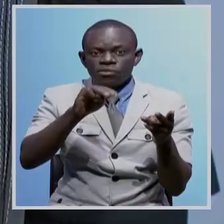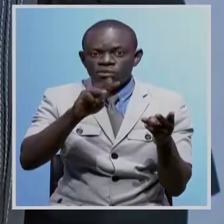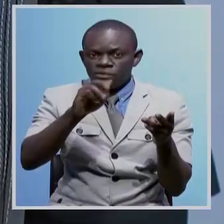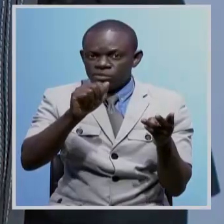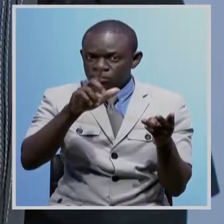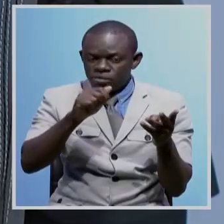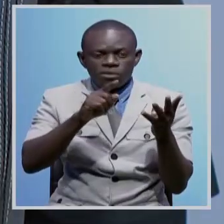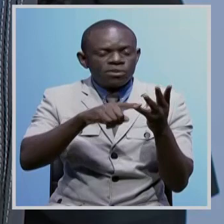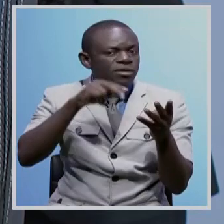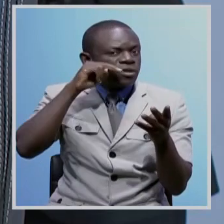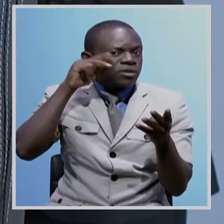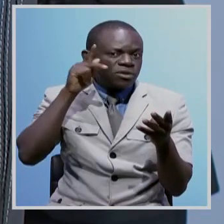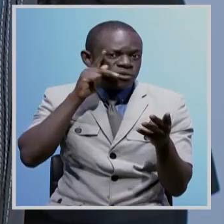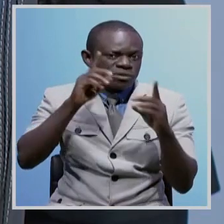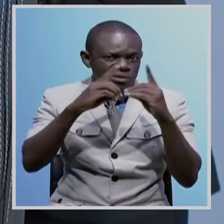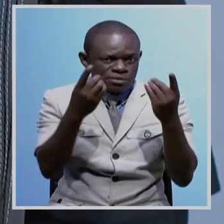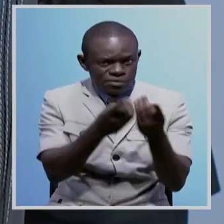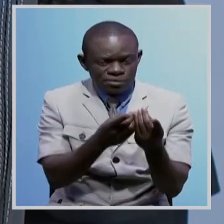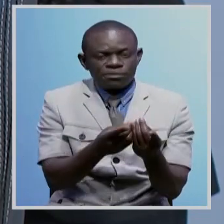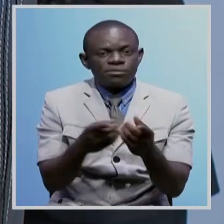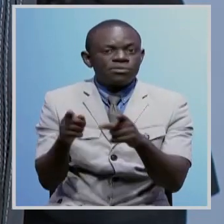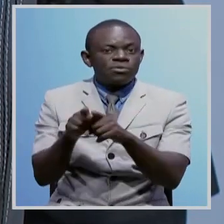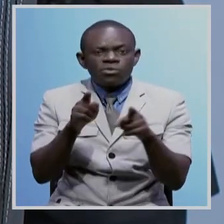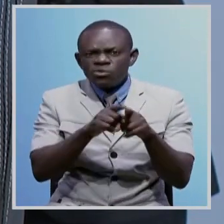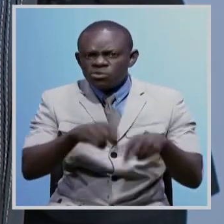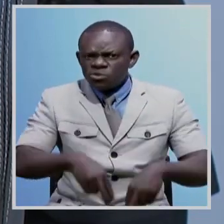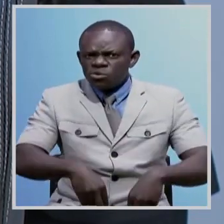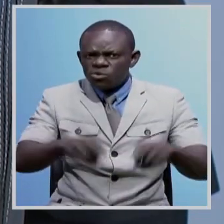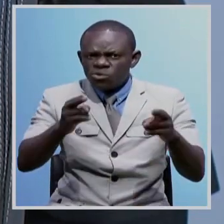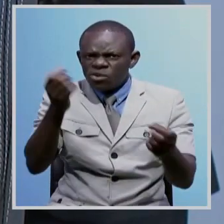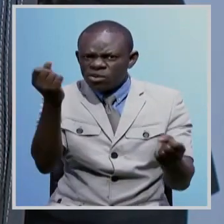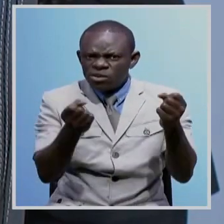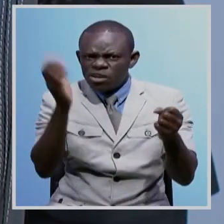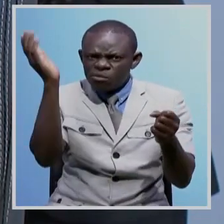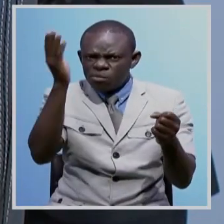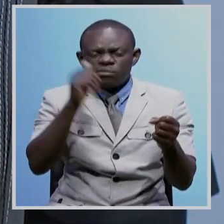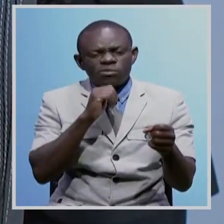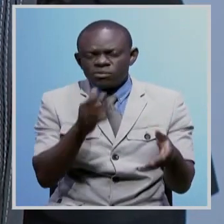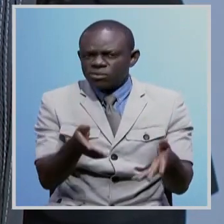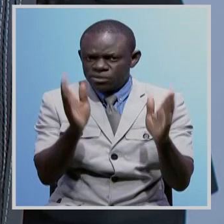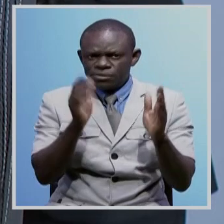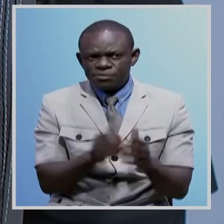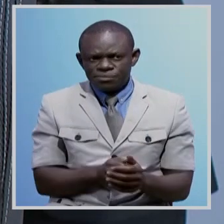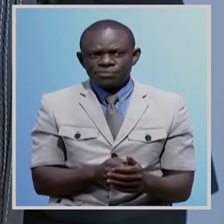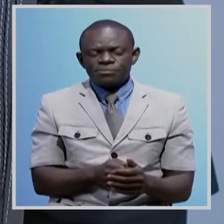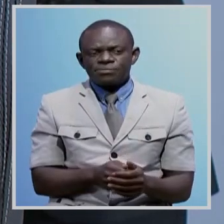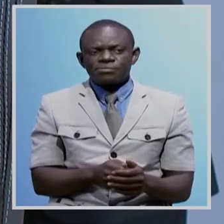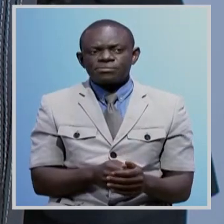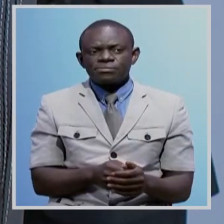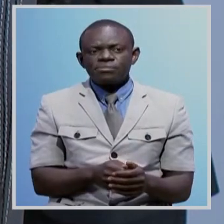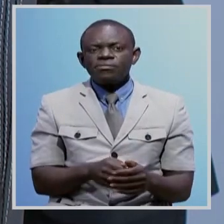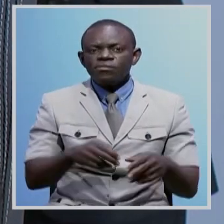of roadshow campaigns. As the findings on the ground indicate that the roadshows are not only in breach